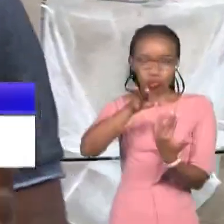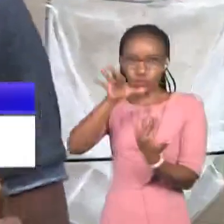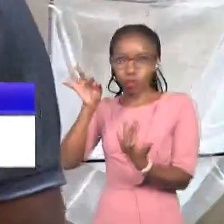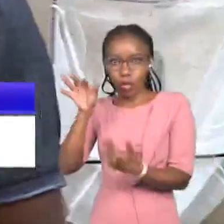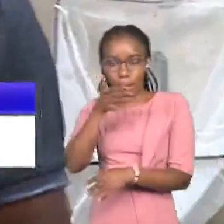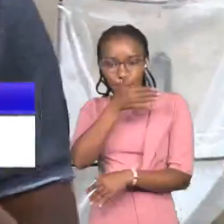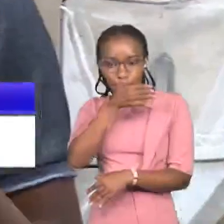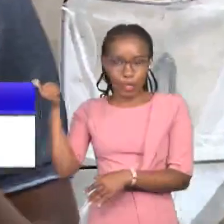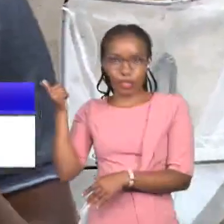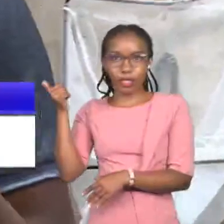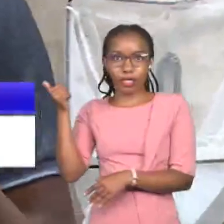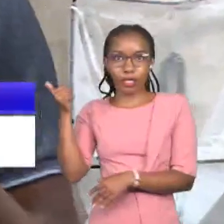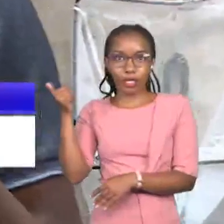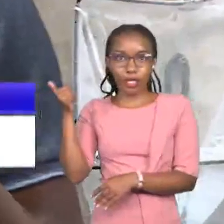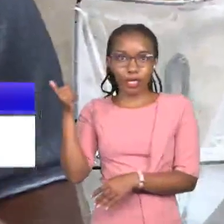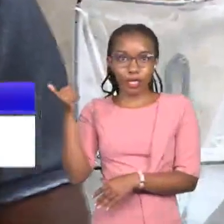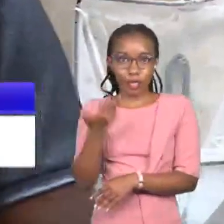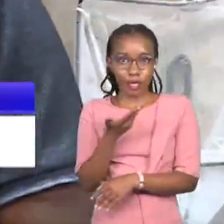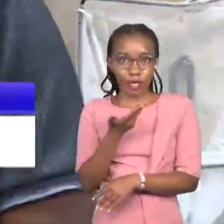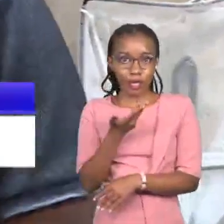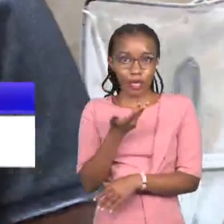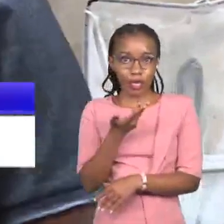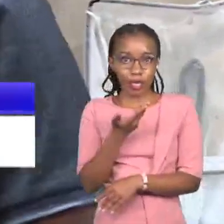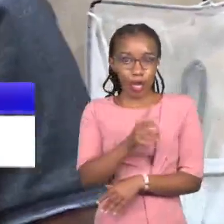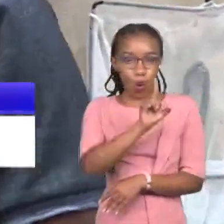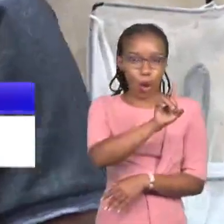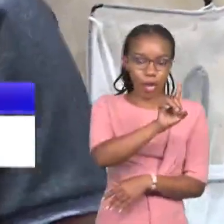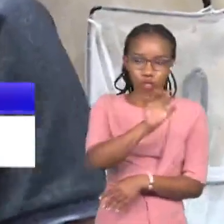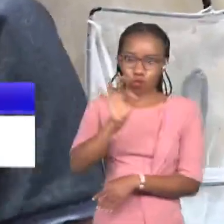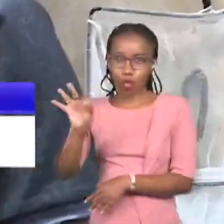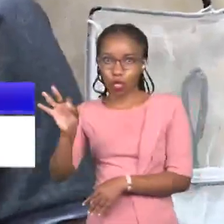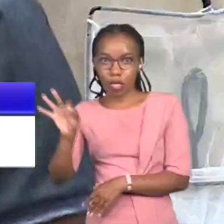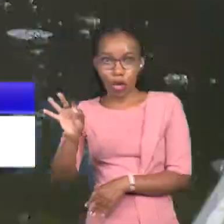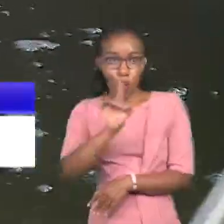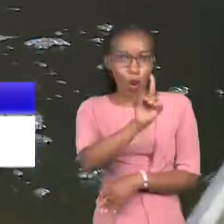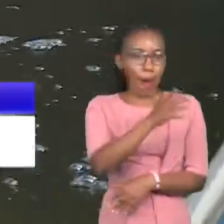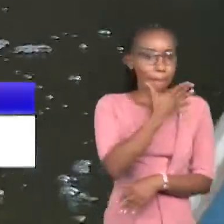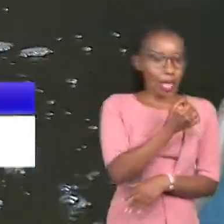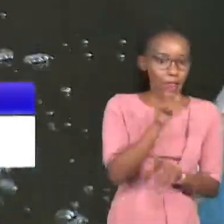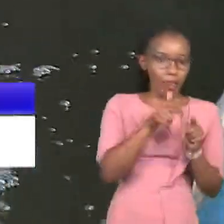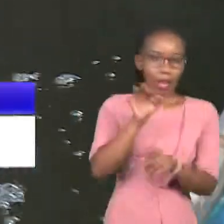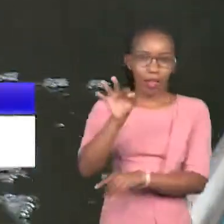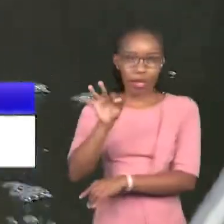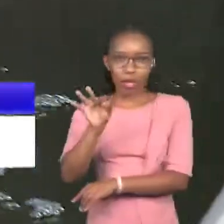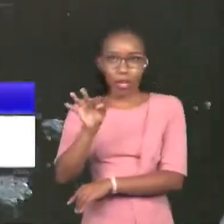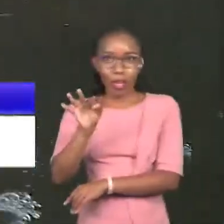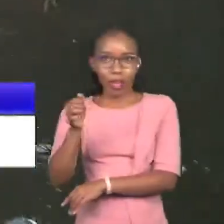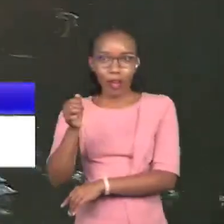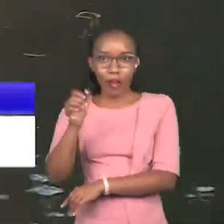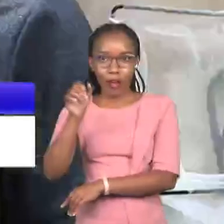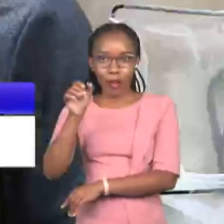the best parents. So we put them in the ratio of 1:3. For every one male, you have 3 females.